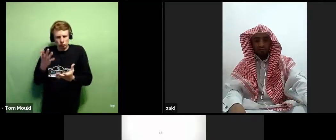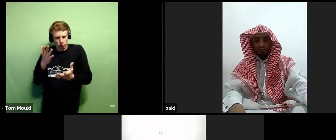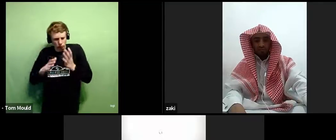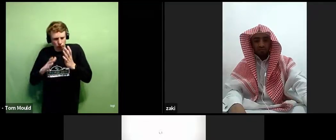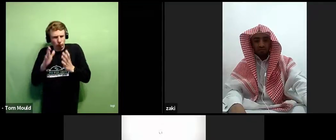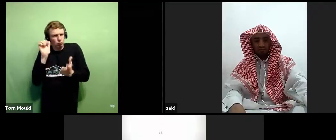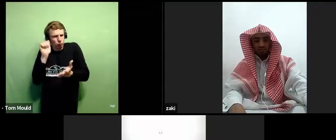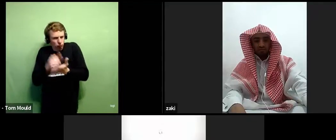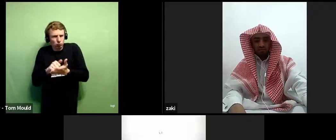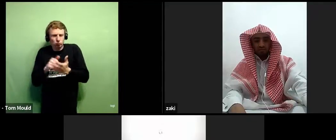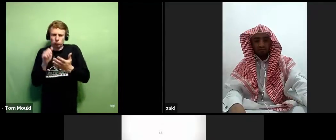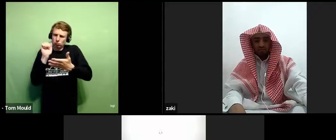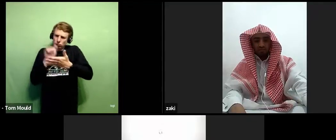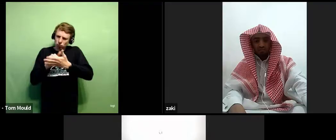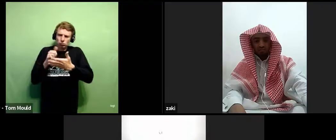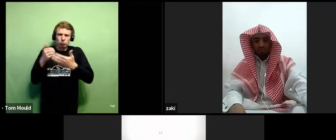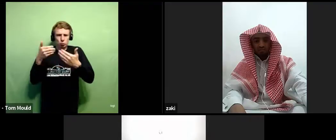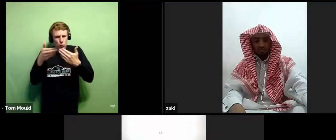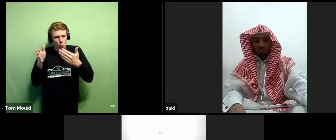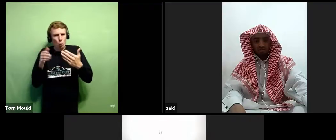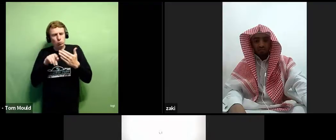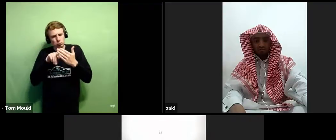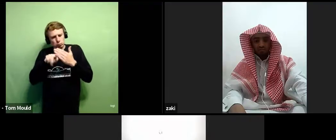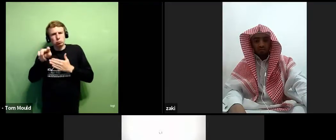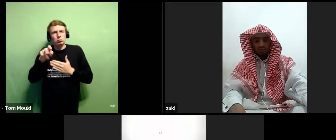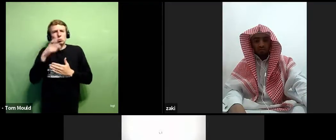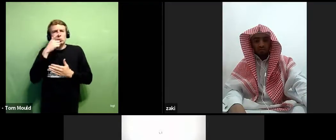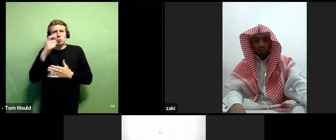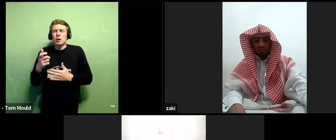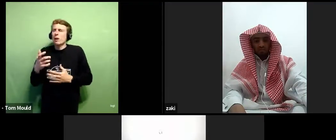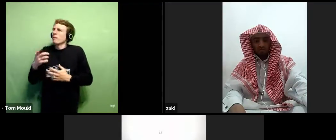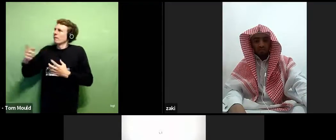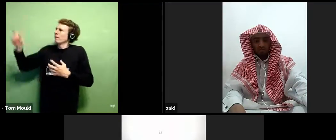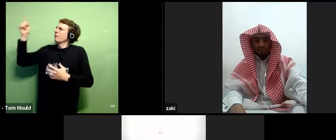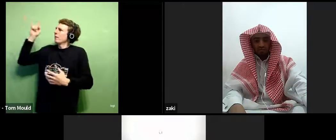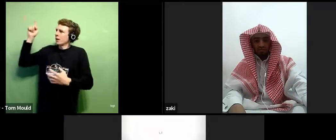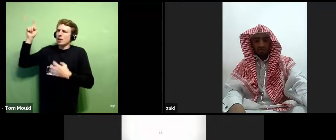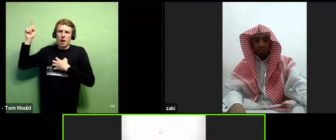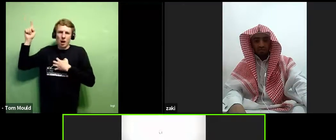and fear Allah that you may be successful.